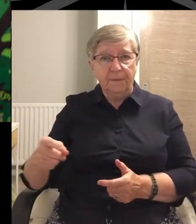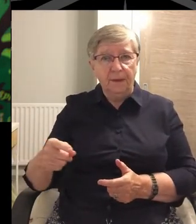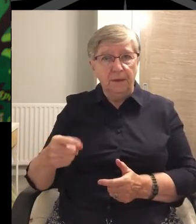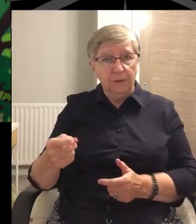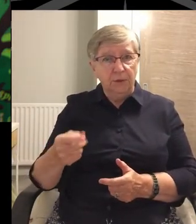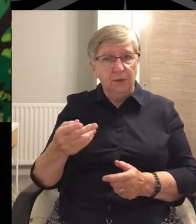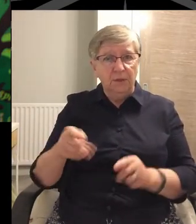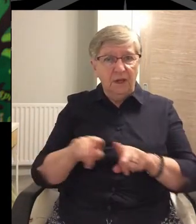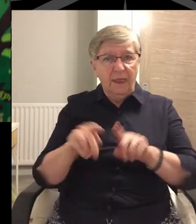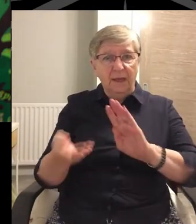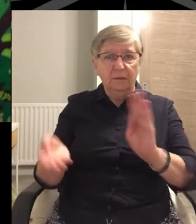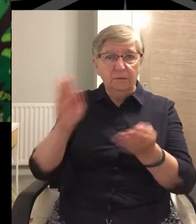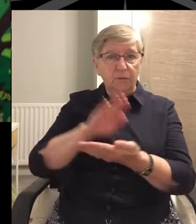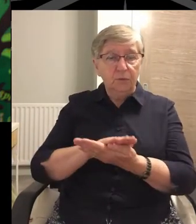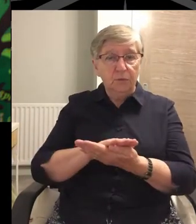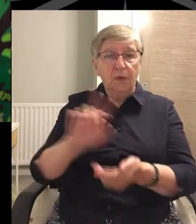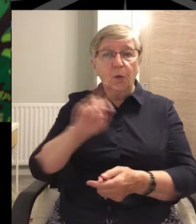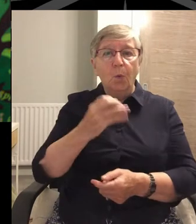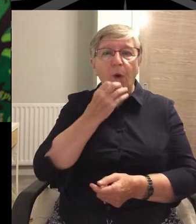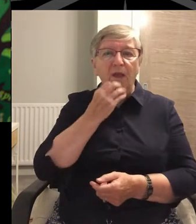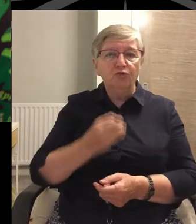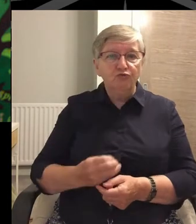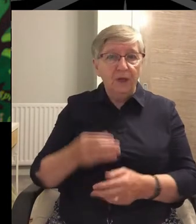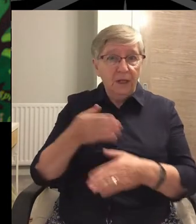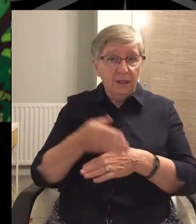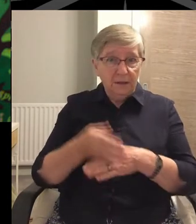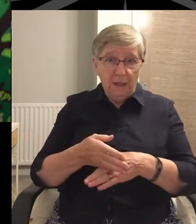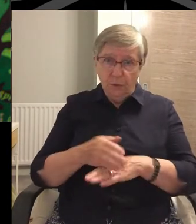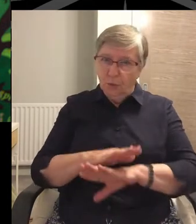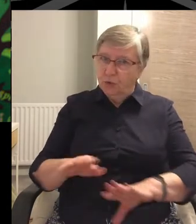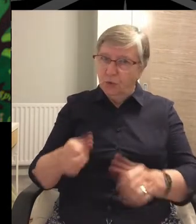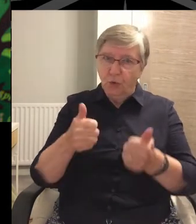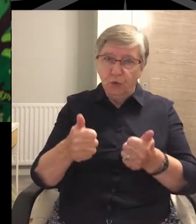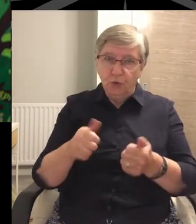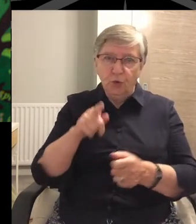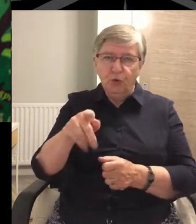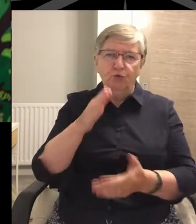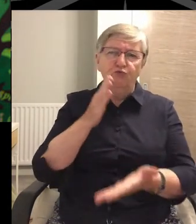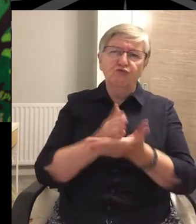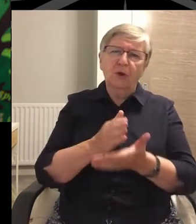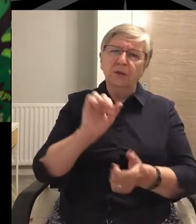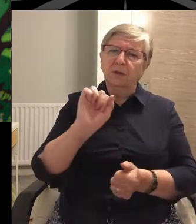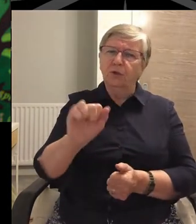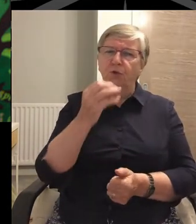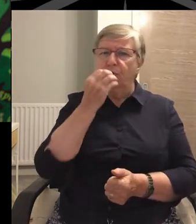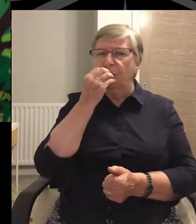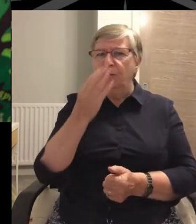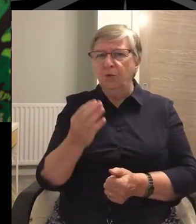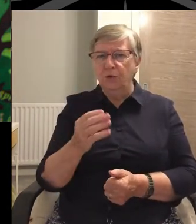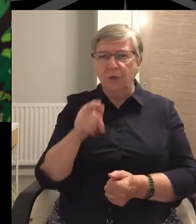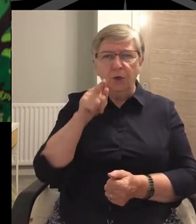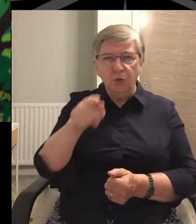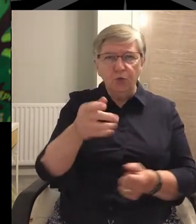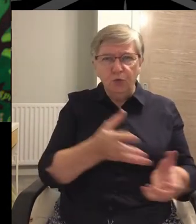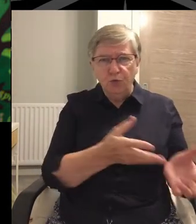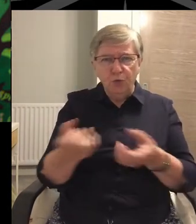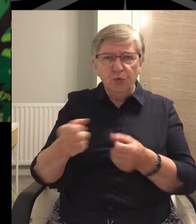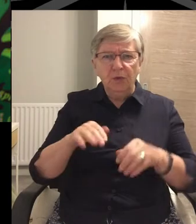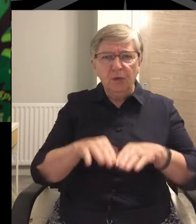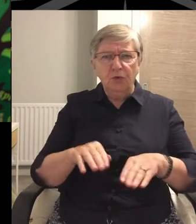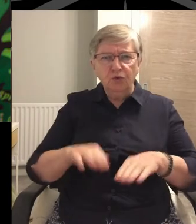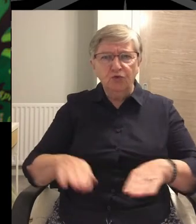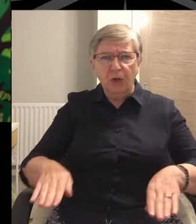flipped over and it's what Israel did, and it's not good. "But you trusted in your beauty You took your sons and daughters